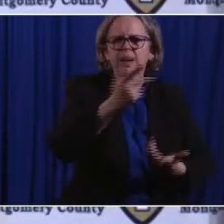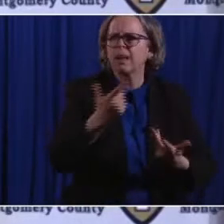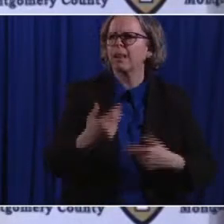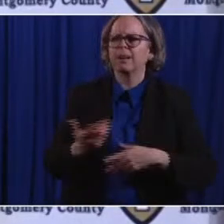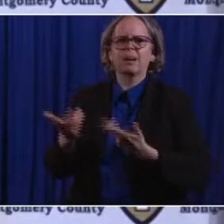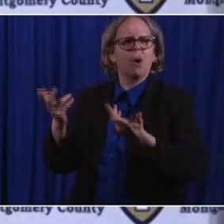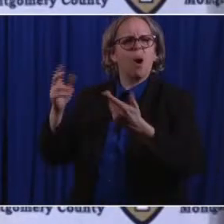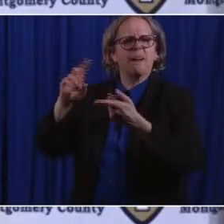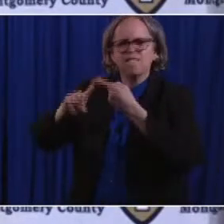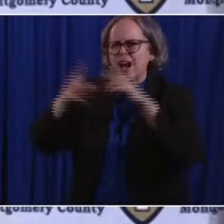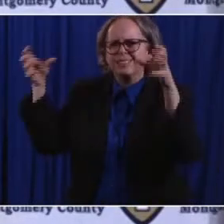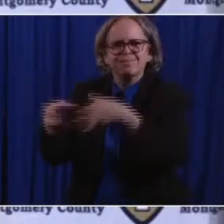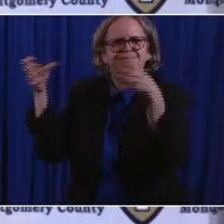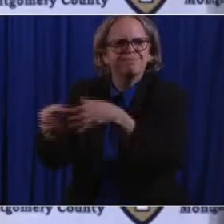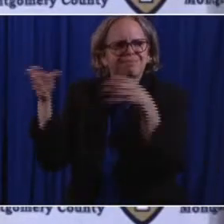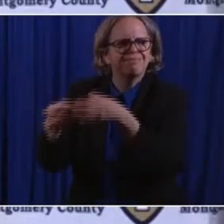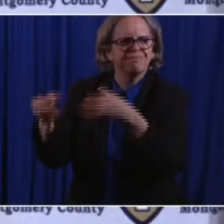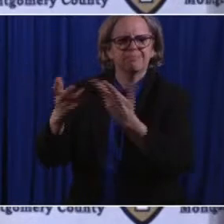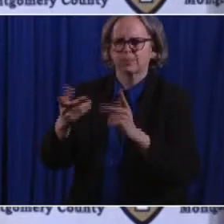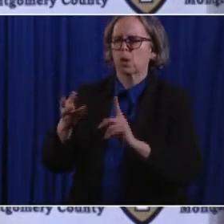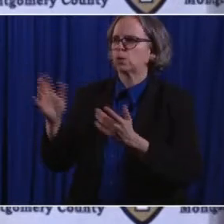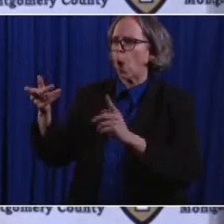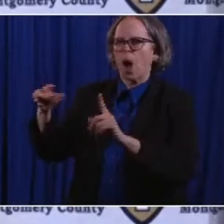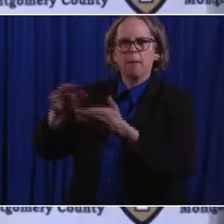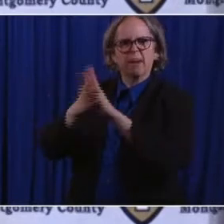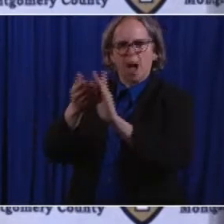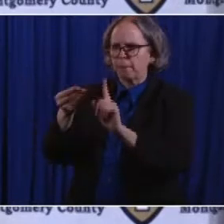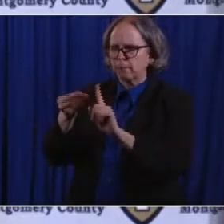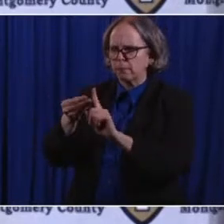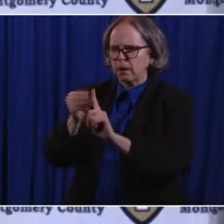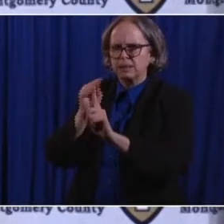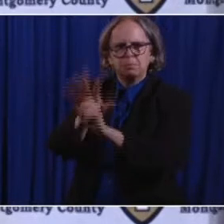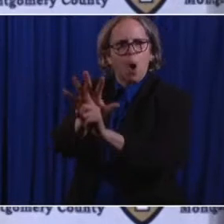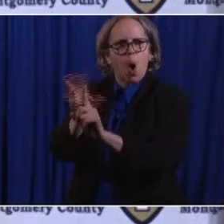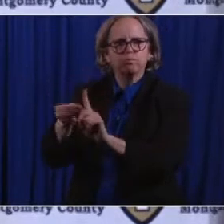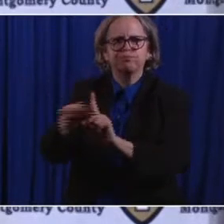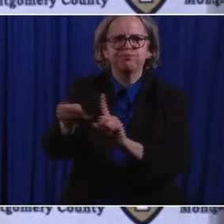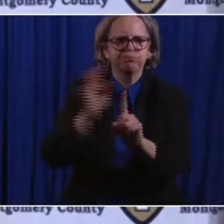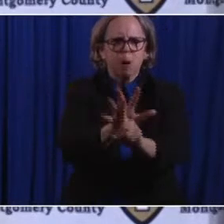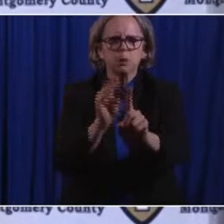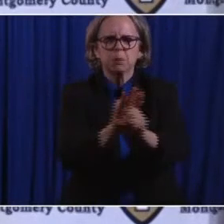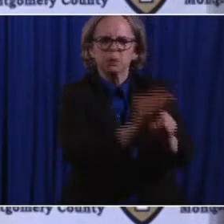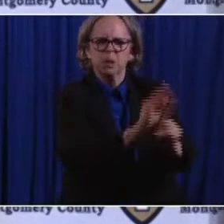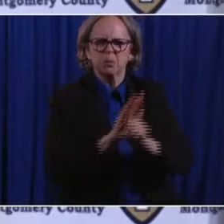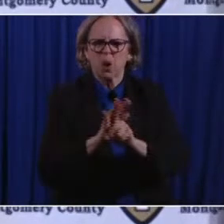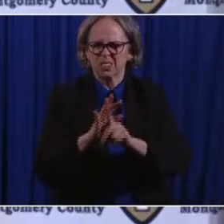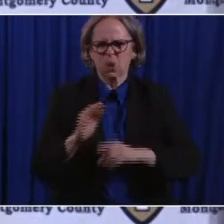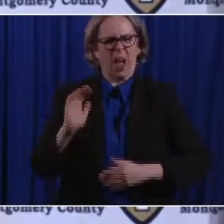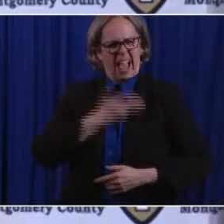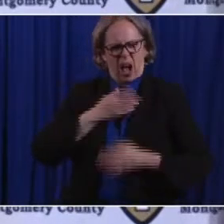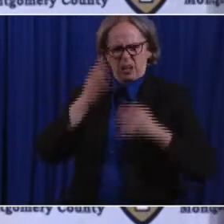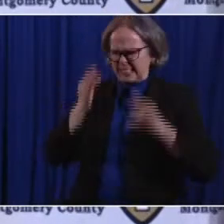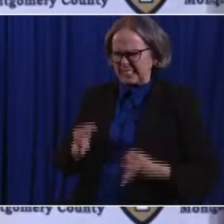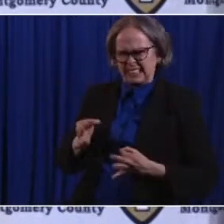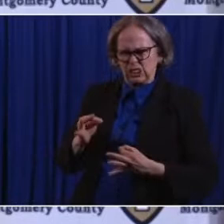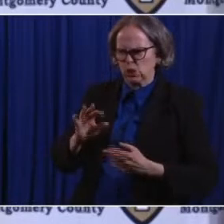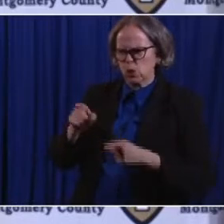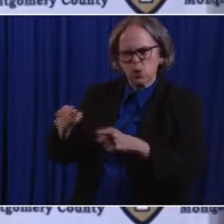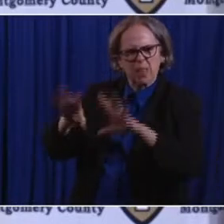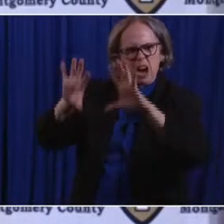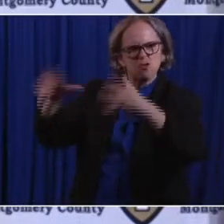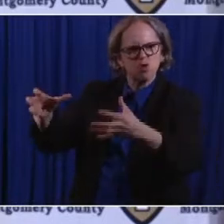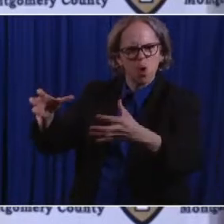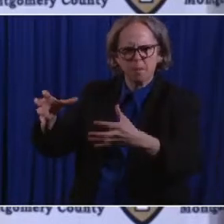it is a strategic move, frankly, to vaccinate them on campus